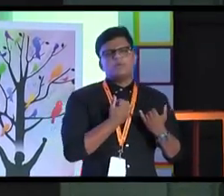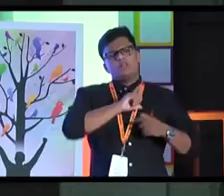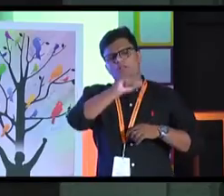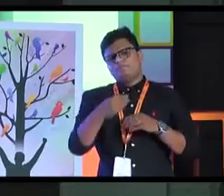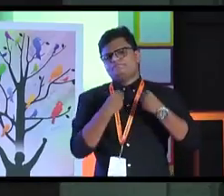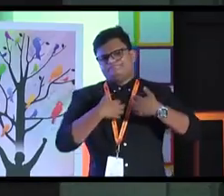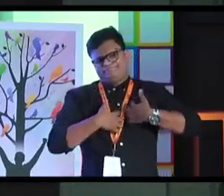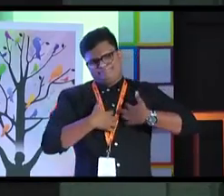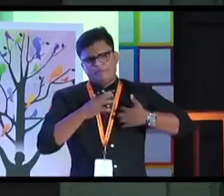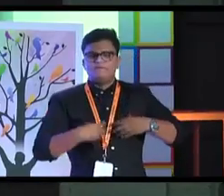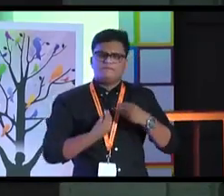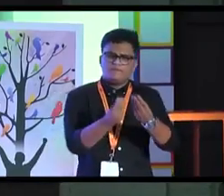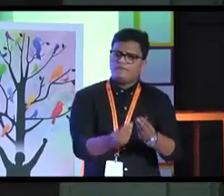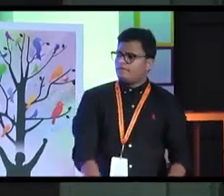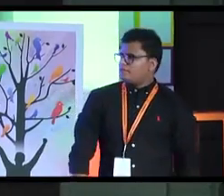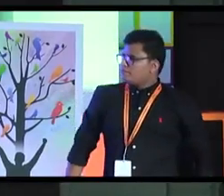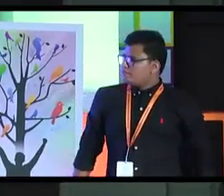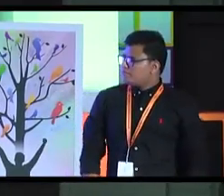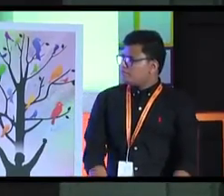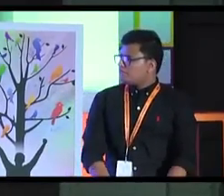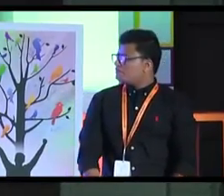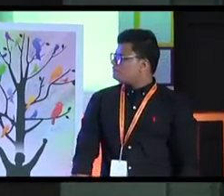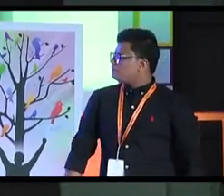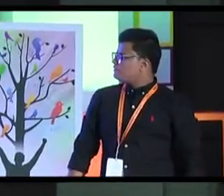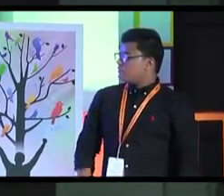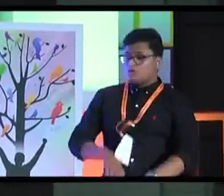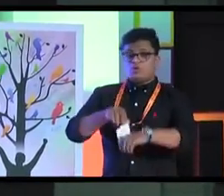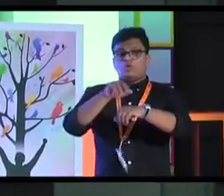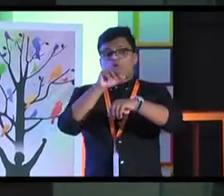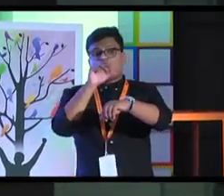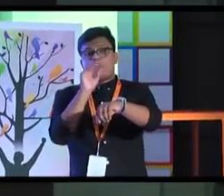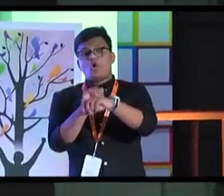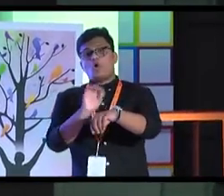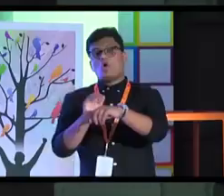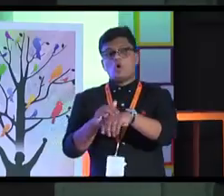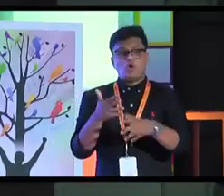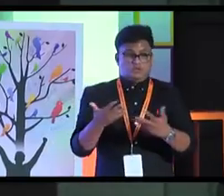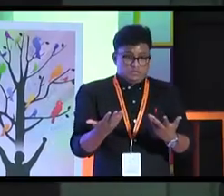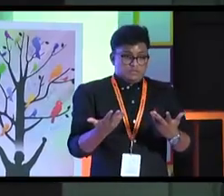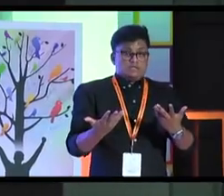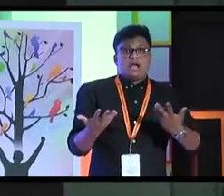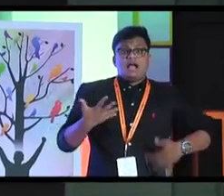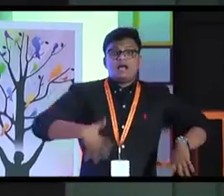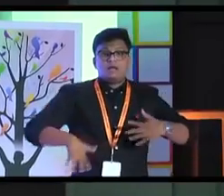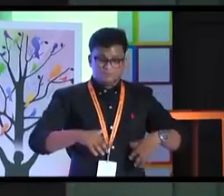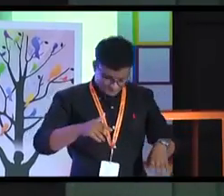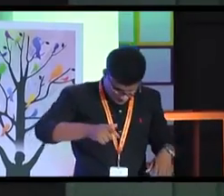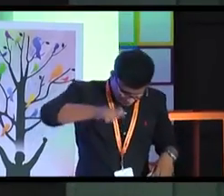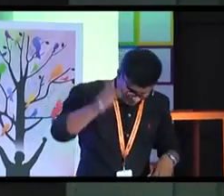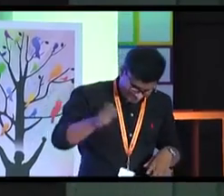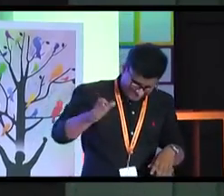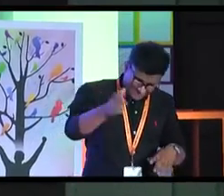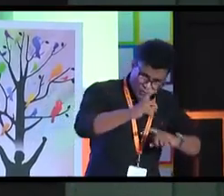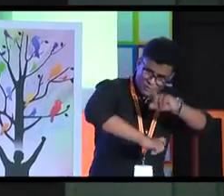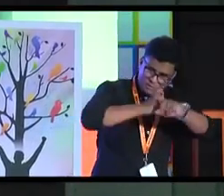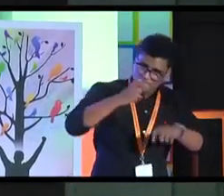also. Call to action. Quickly, I want to touch upon this. Every corporate leader that is present here,